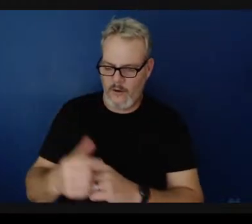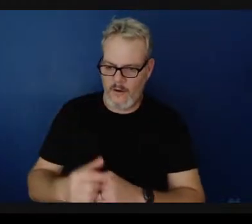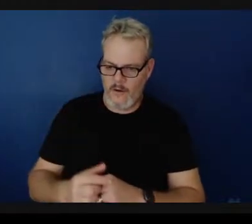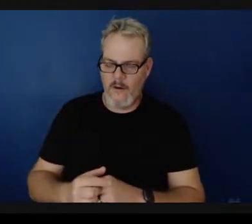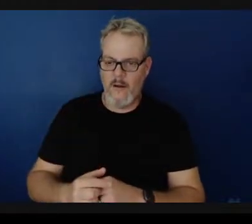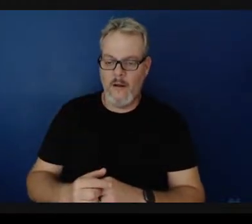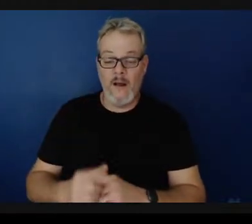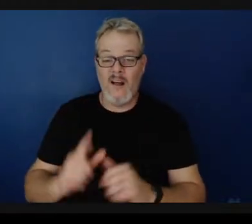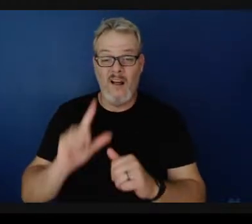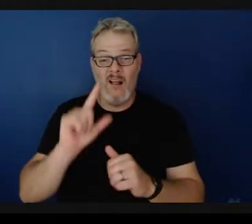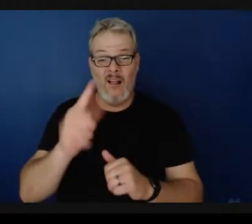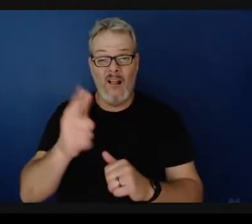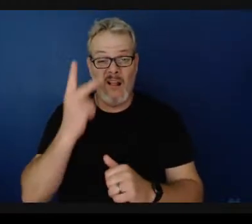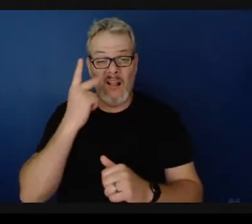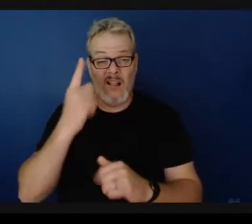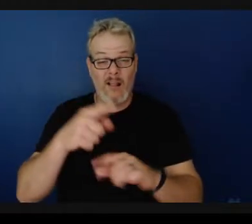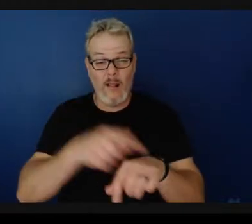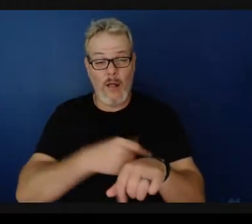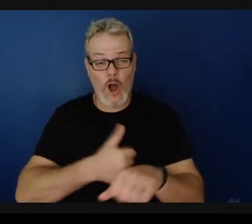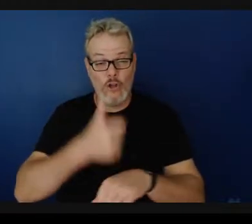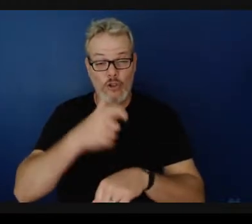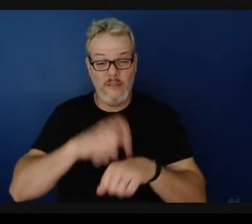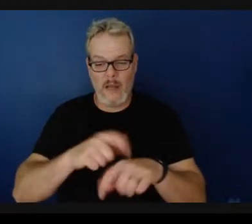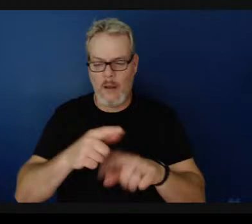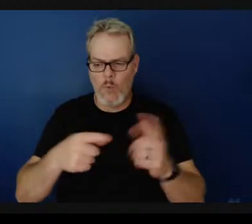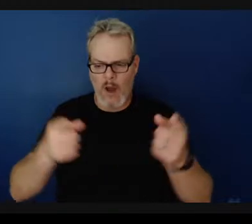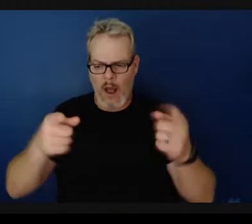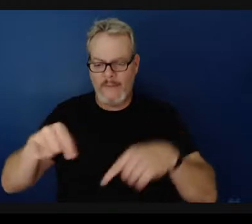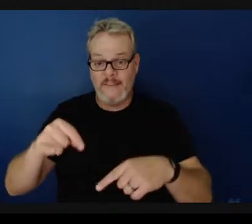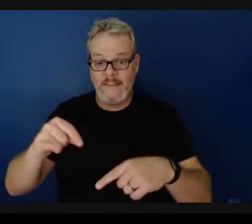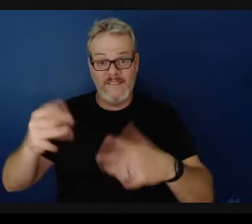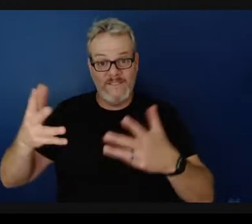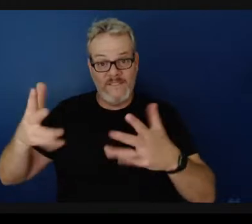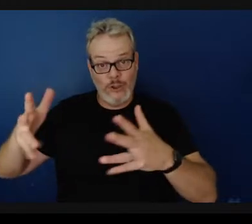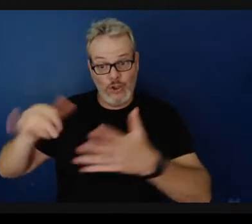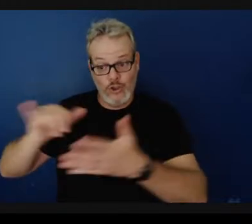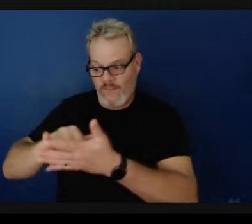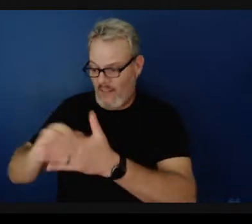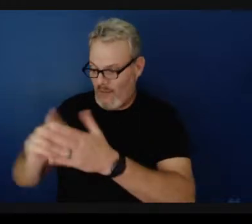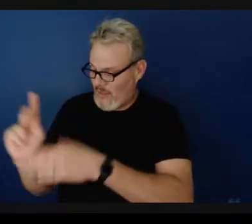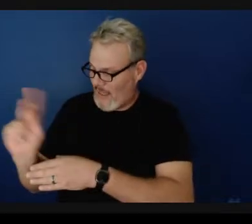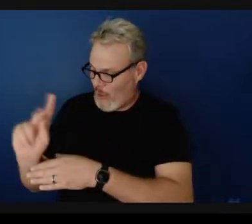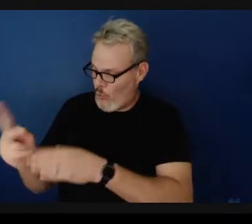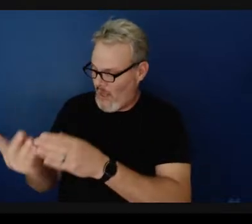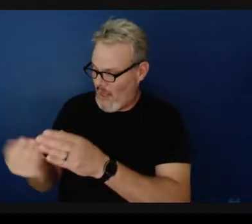what happened after this, right? This was the eruption of Kilauea that lasted,